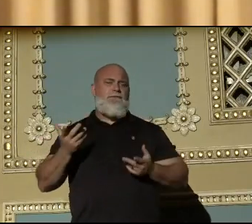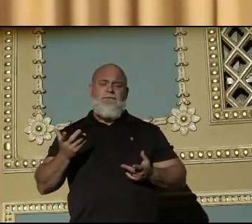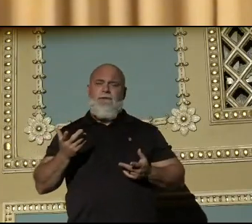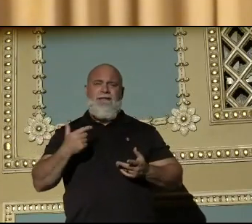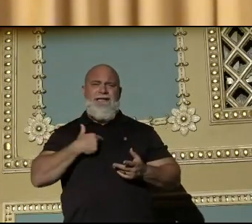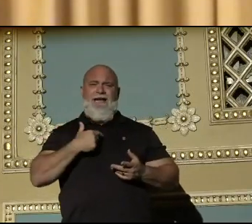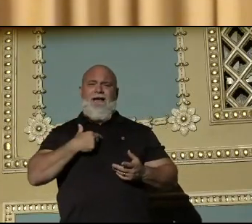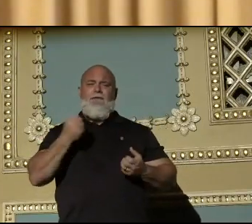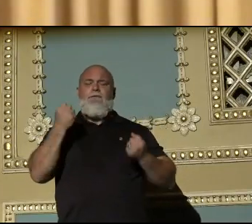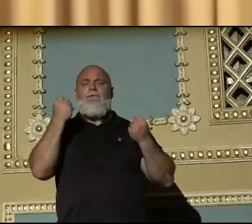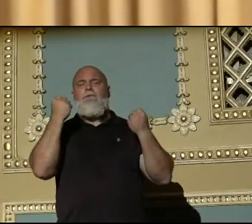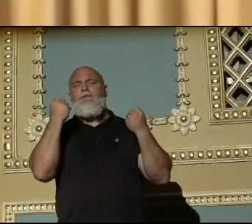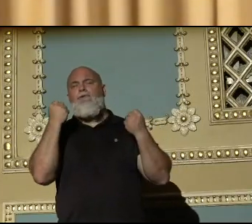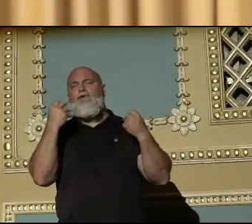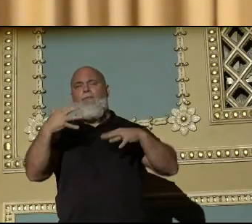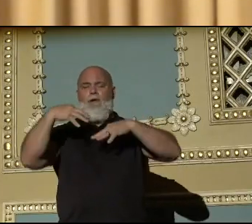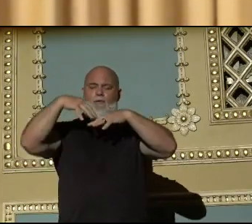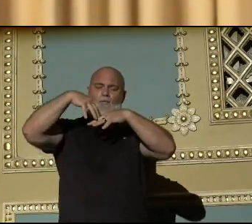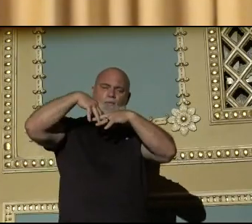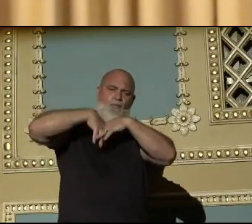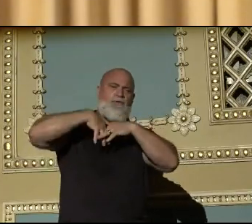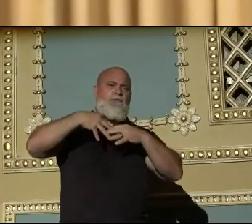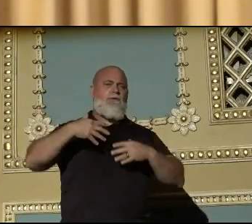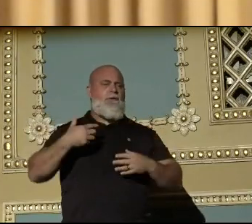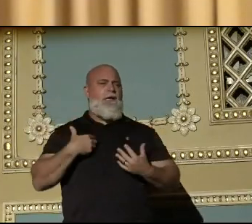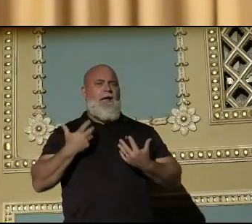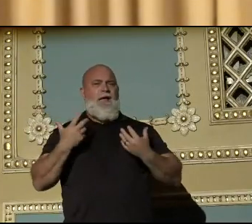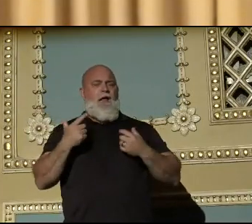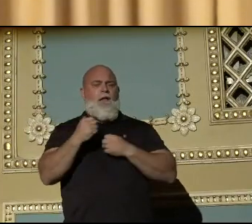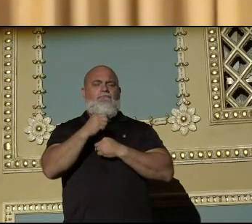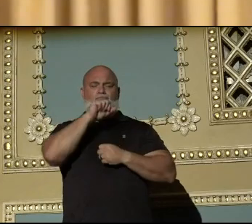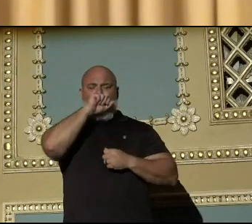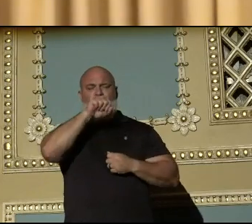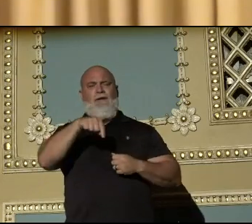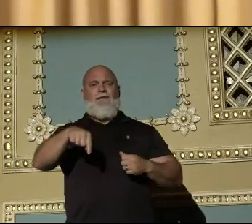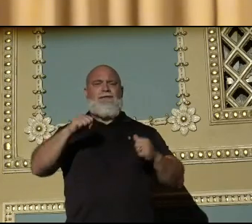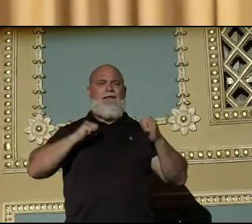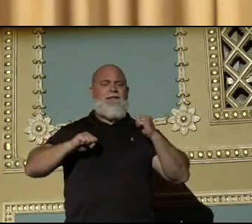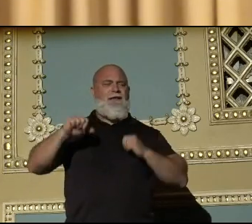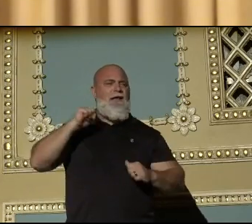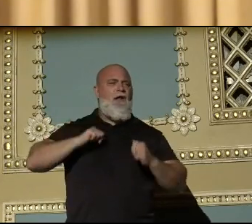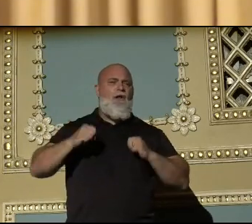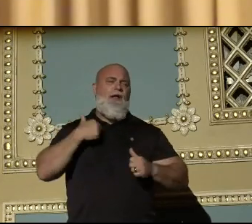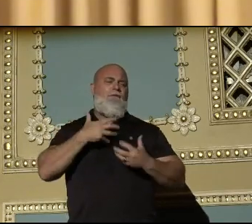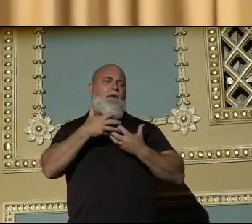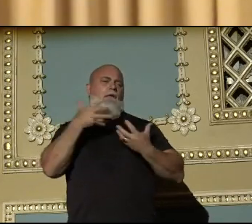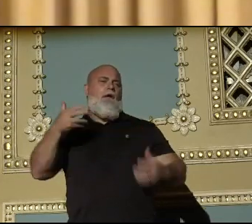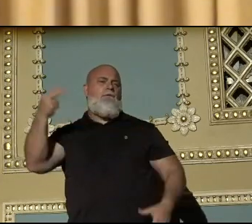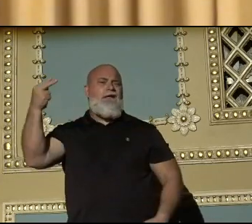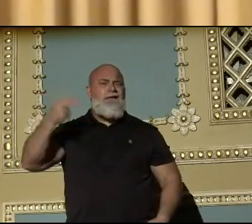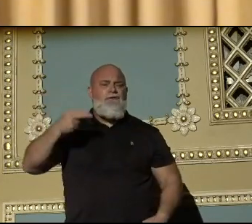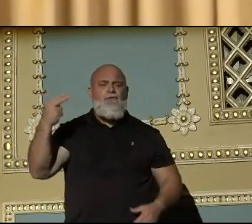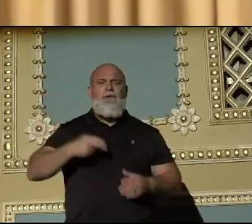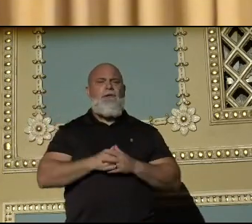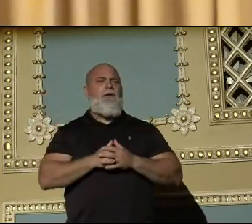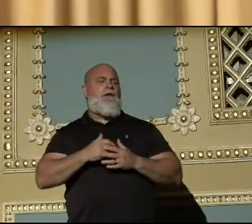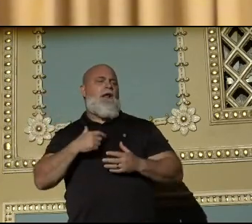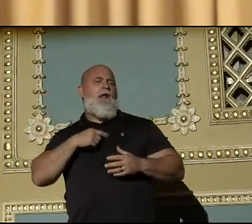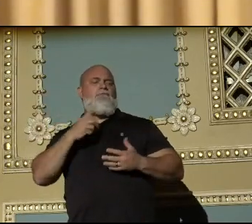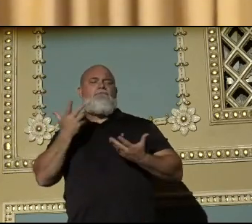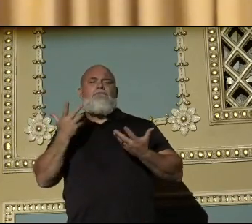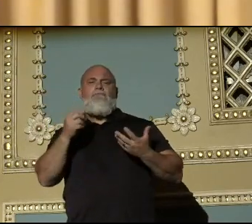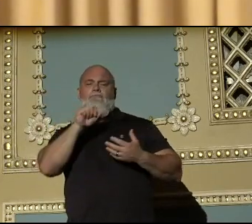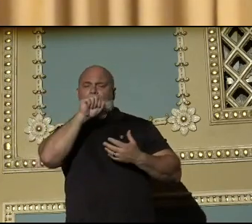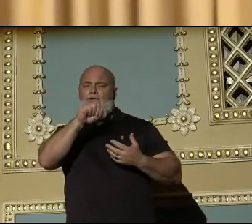many roots there. I love this theater. I love the fact that it has a lot of history. I love the fact that